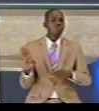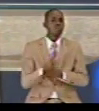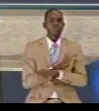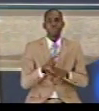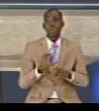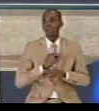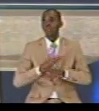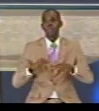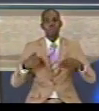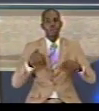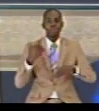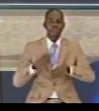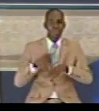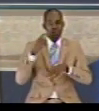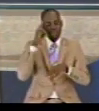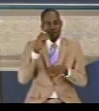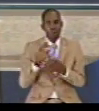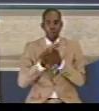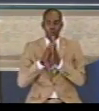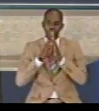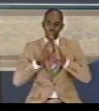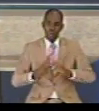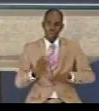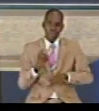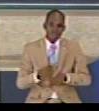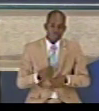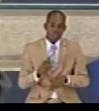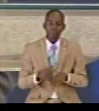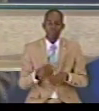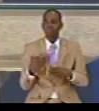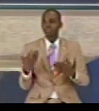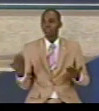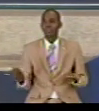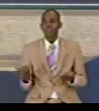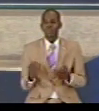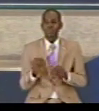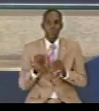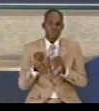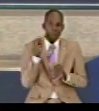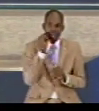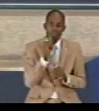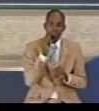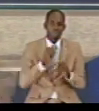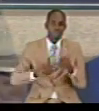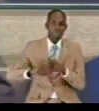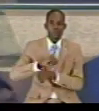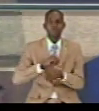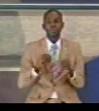quiet time, fellowship with God? We are talking about David here. If you look at the title of the